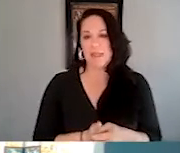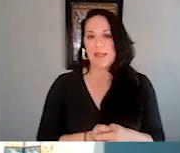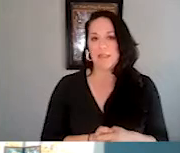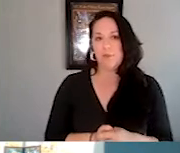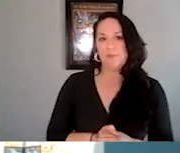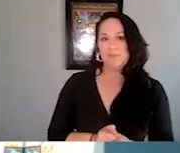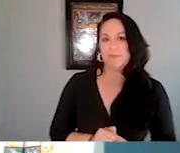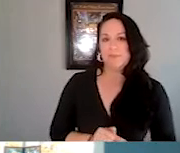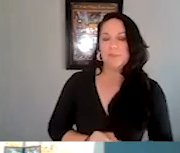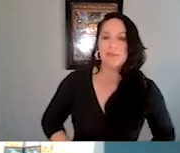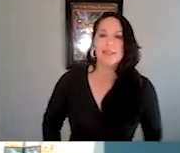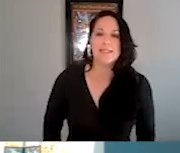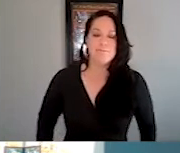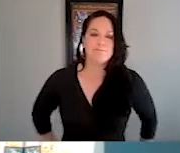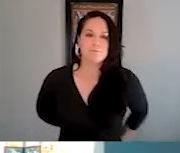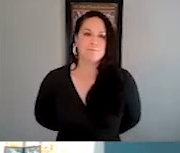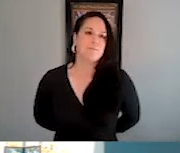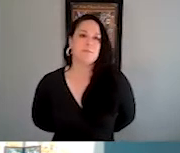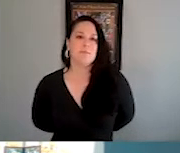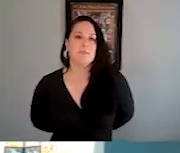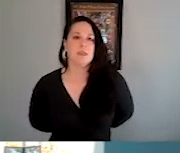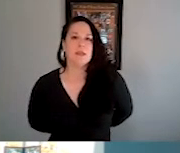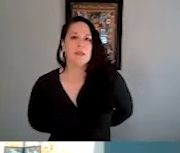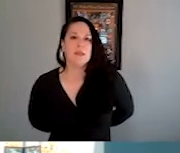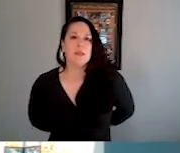it to the next level? Next slide.